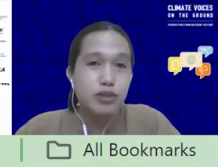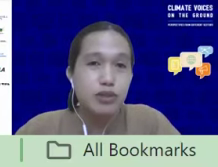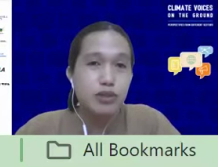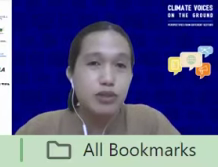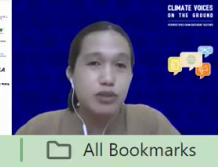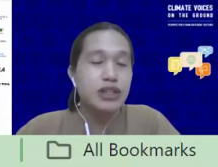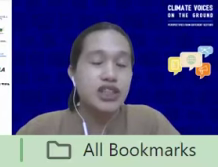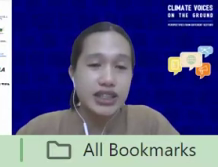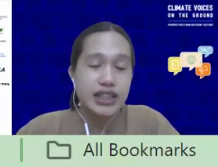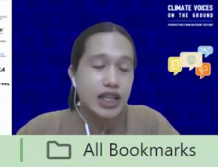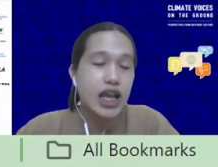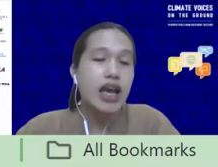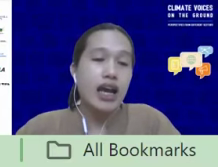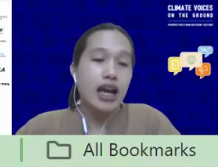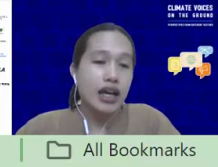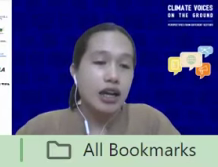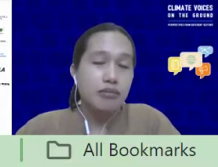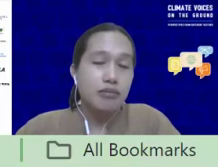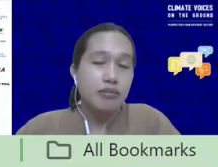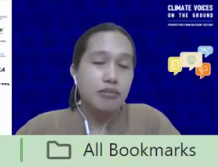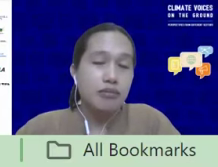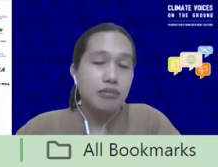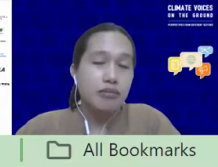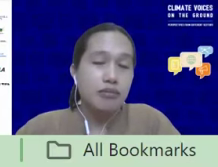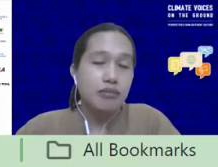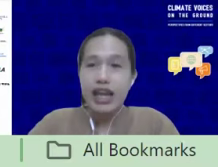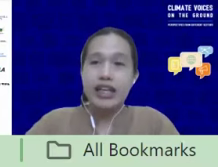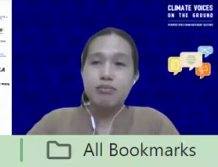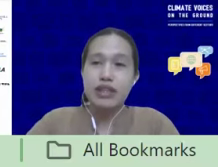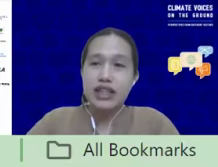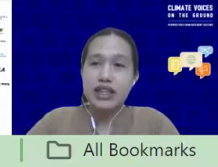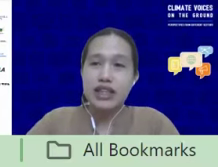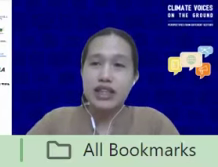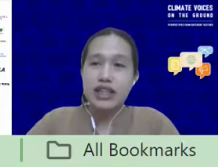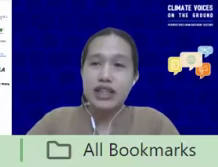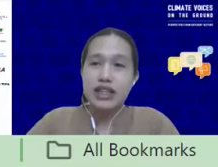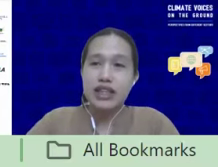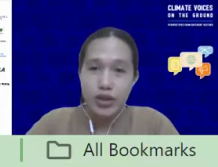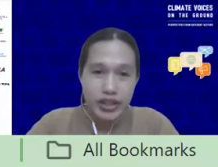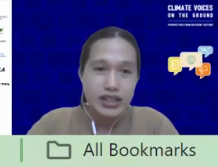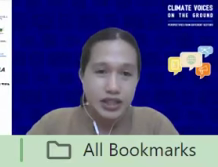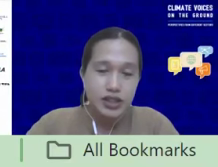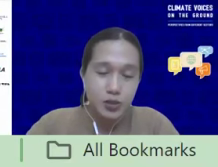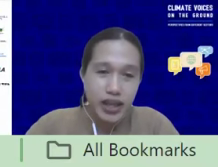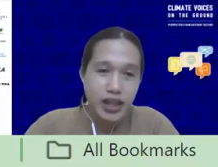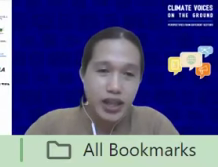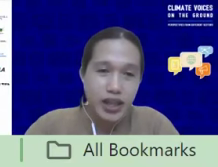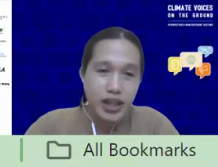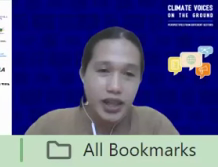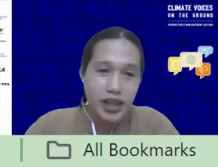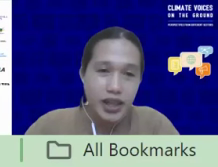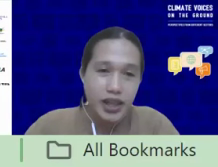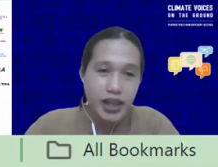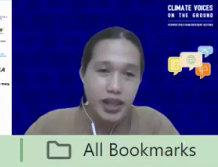in the pursuit of climate justice. As mentioned, I'm from DAKILA, and please allow me to introduce our organization as well.